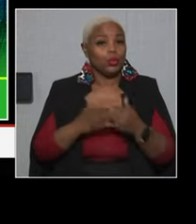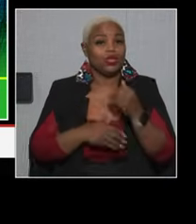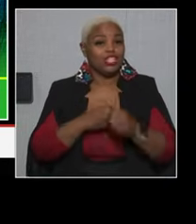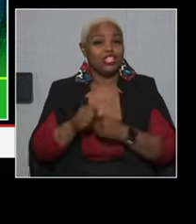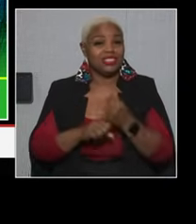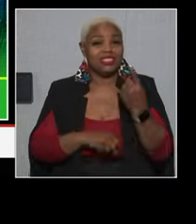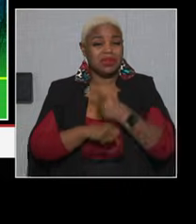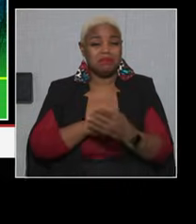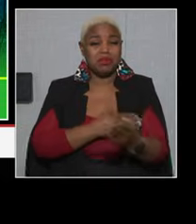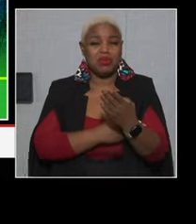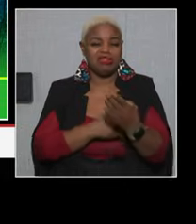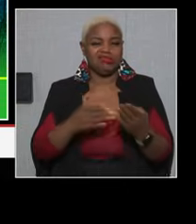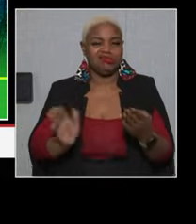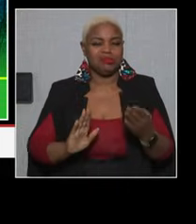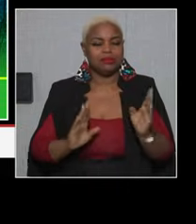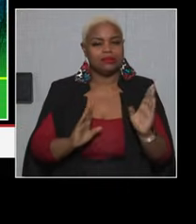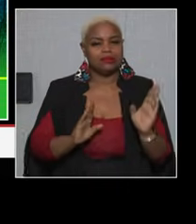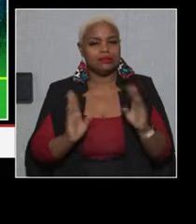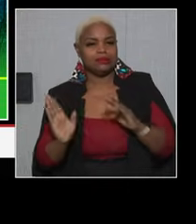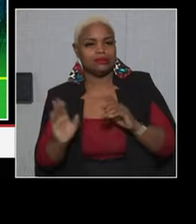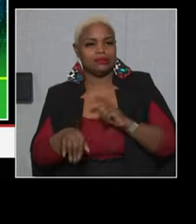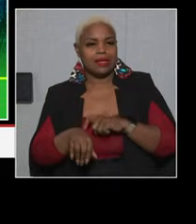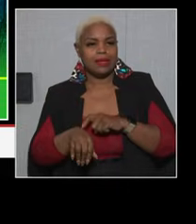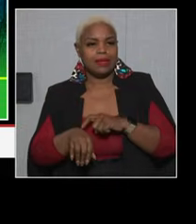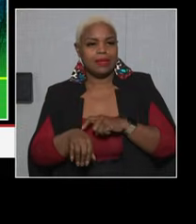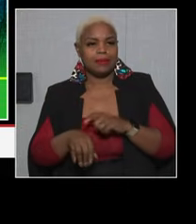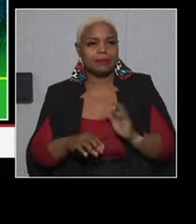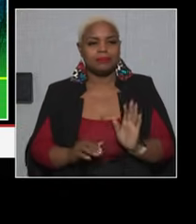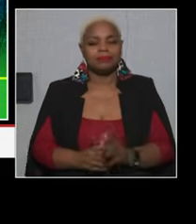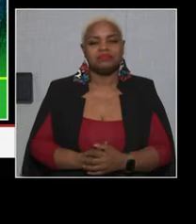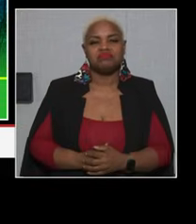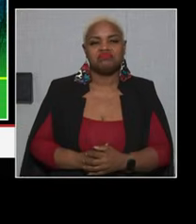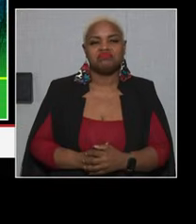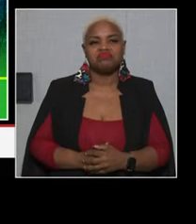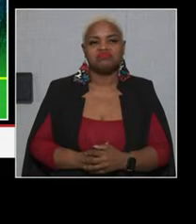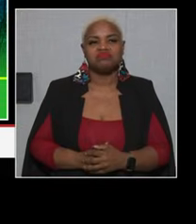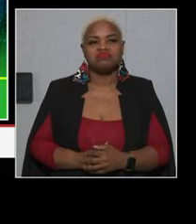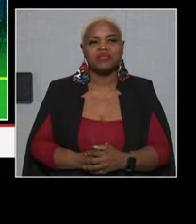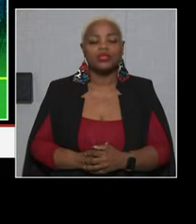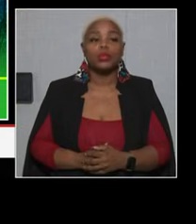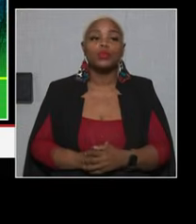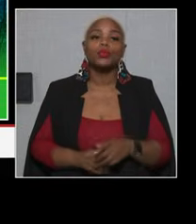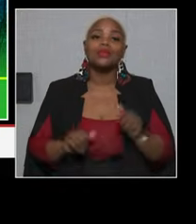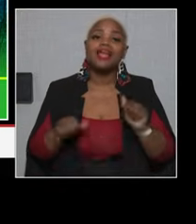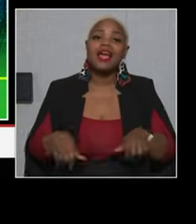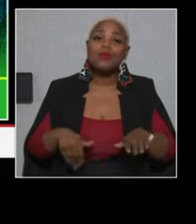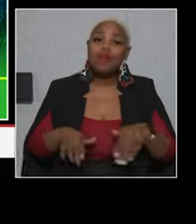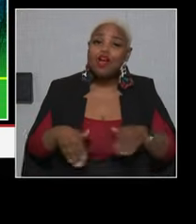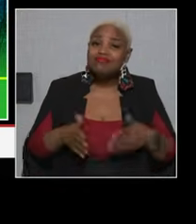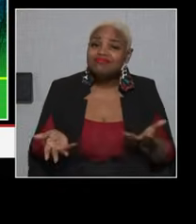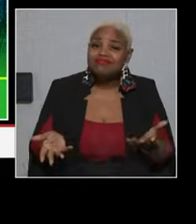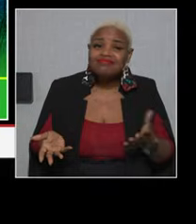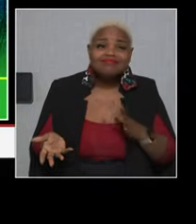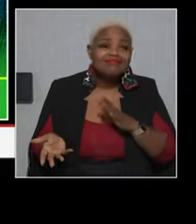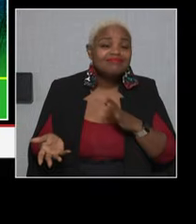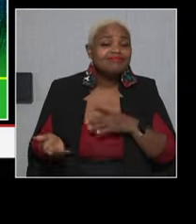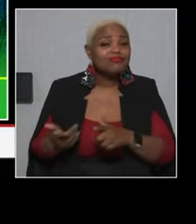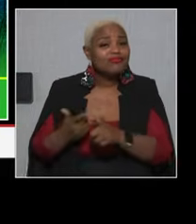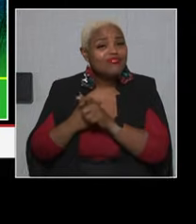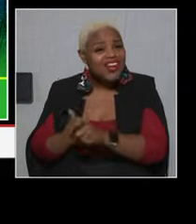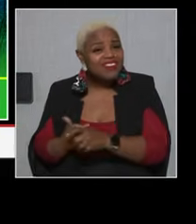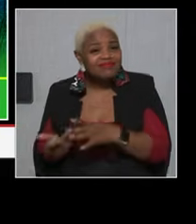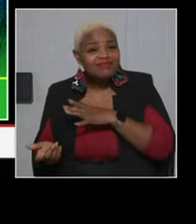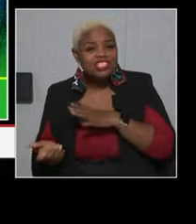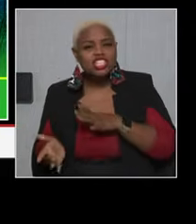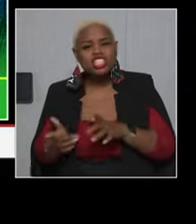can join us. You can run, you can walk, you can jog, you can scoot, you